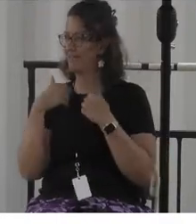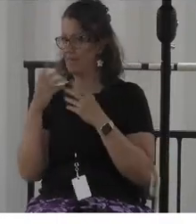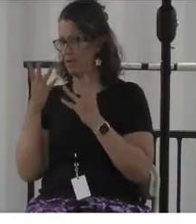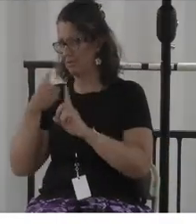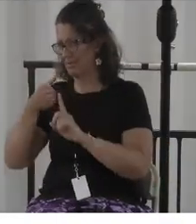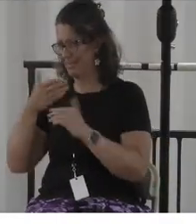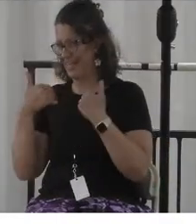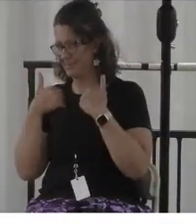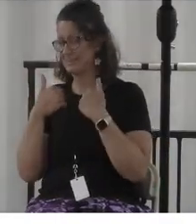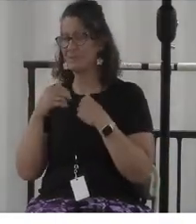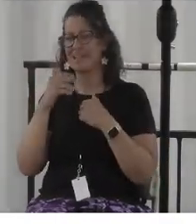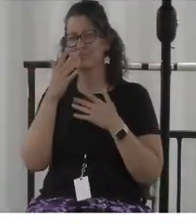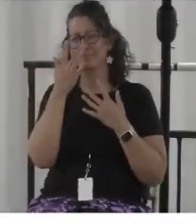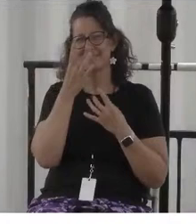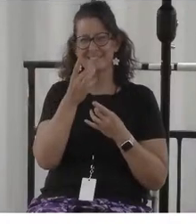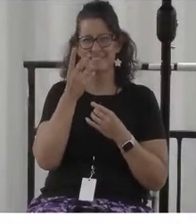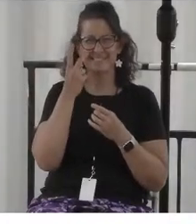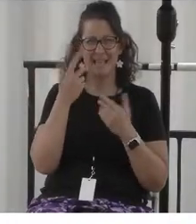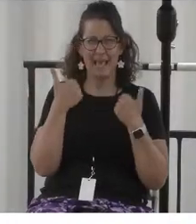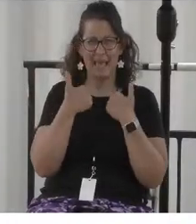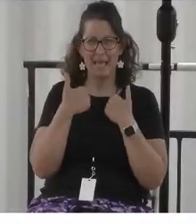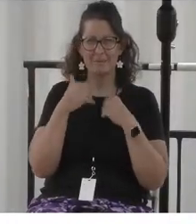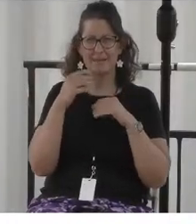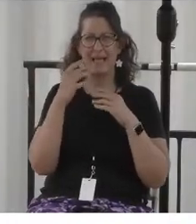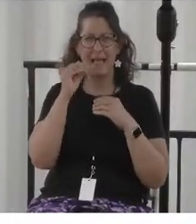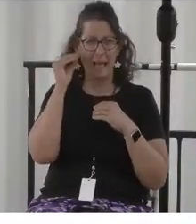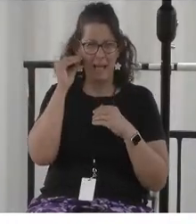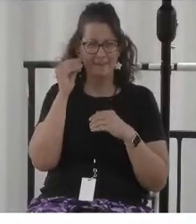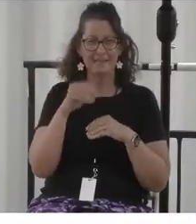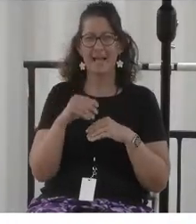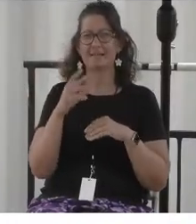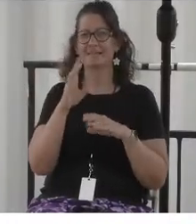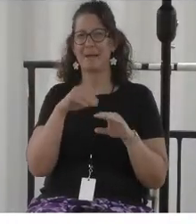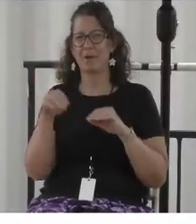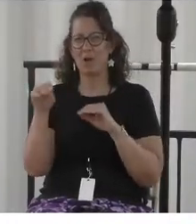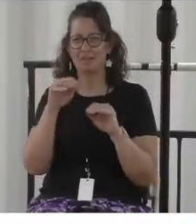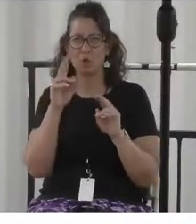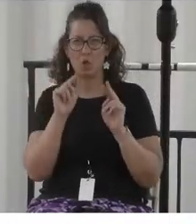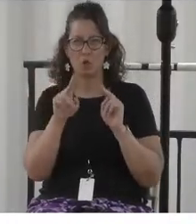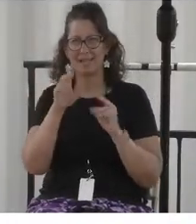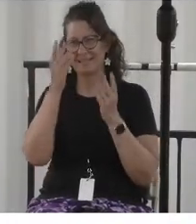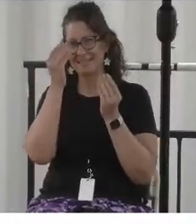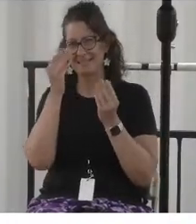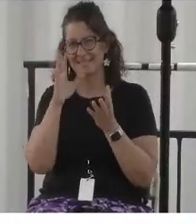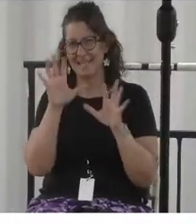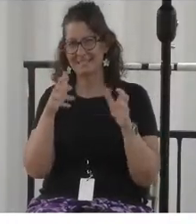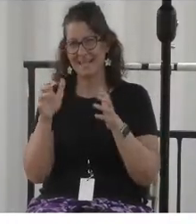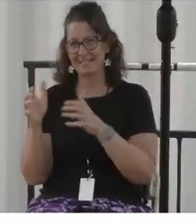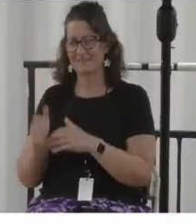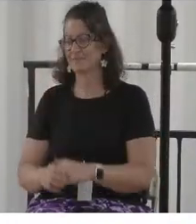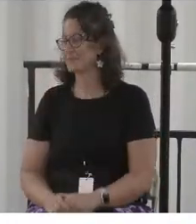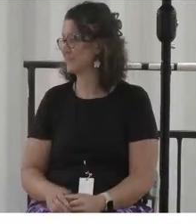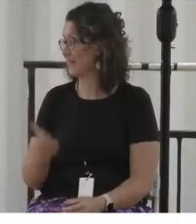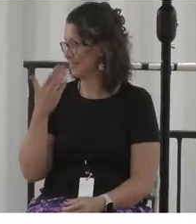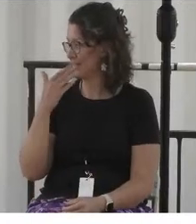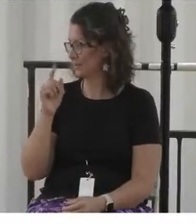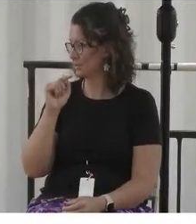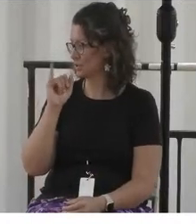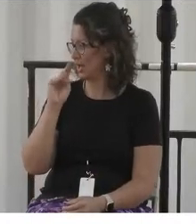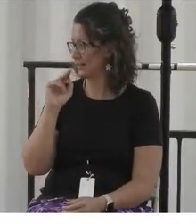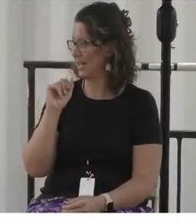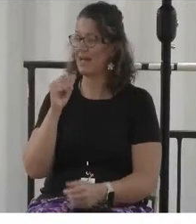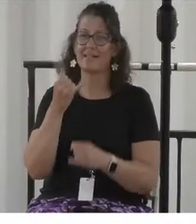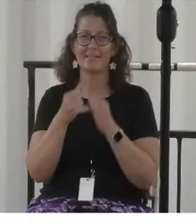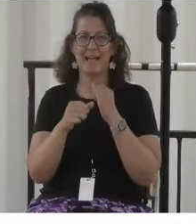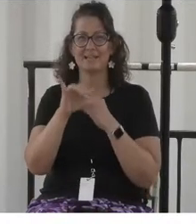can study animal habitats and migration patterns and things like that by looking at these data sets. Thanks, Tanya. And lastly,